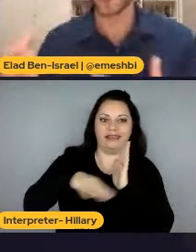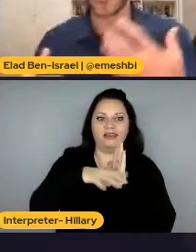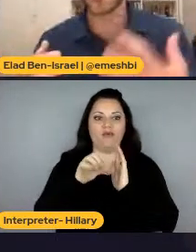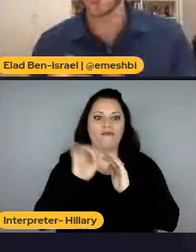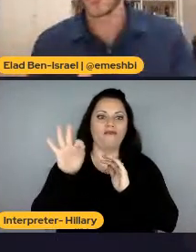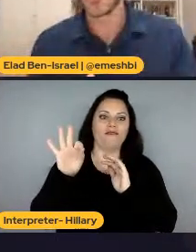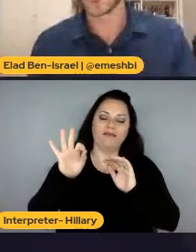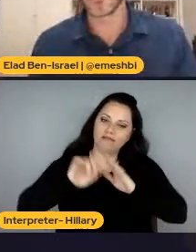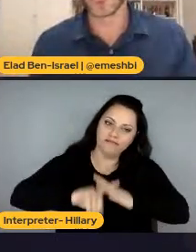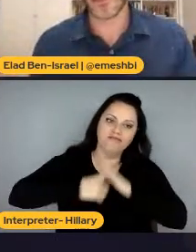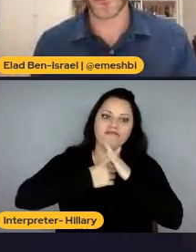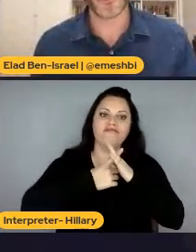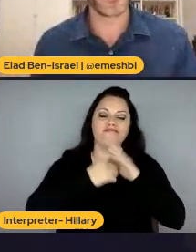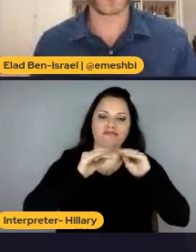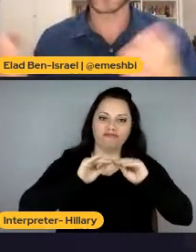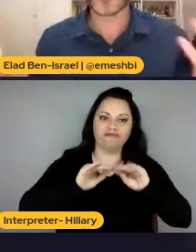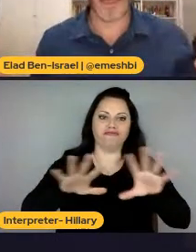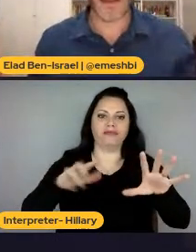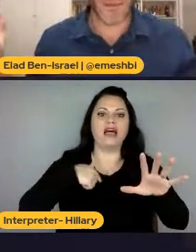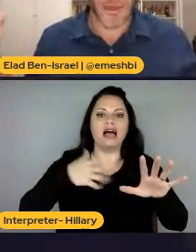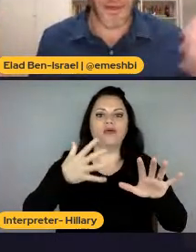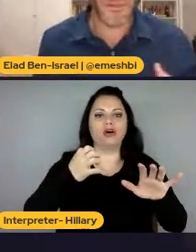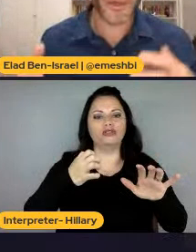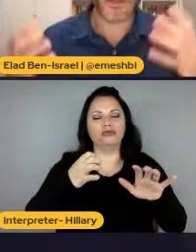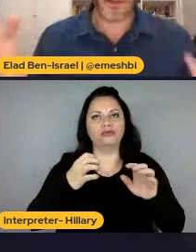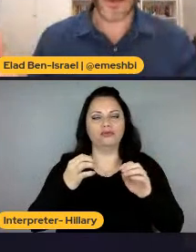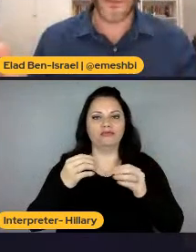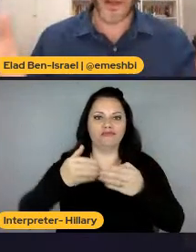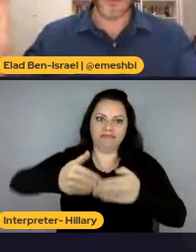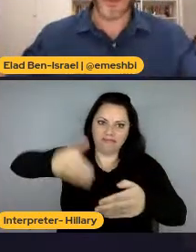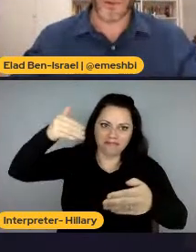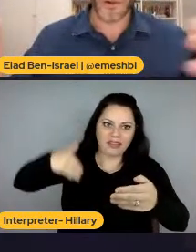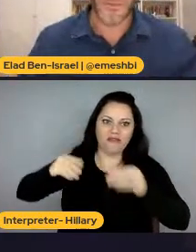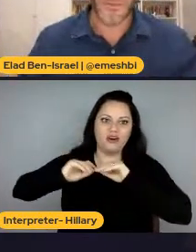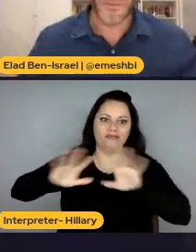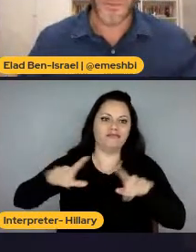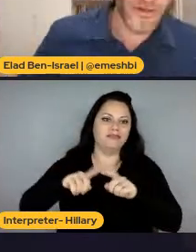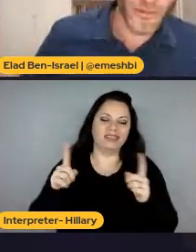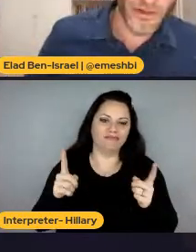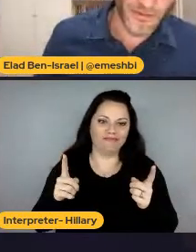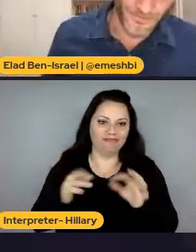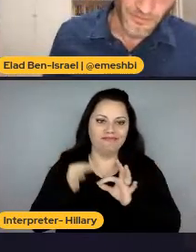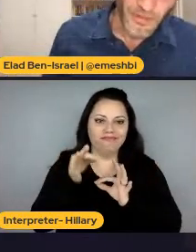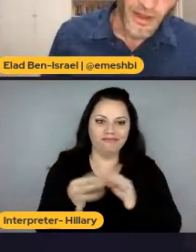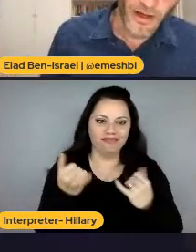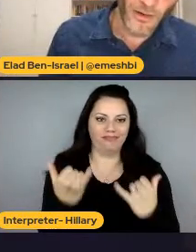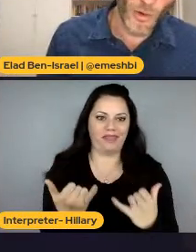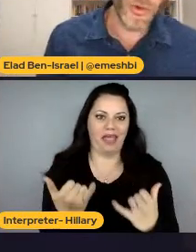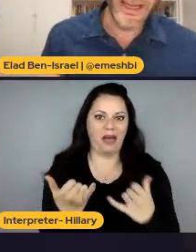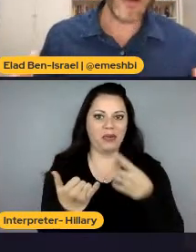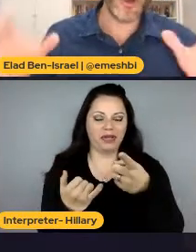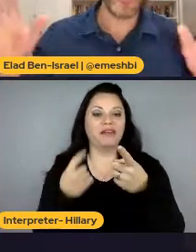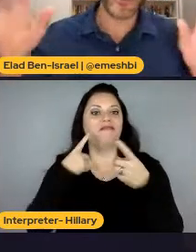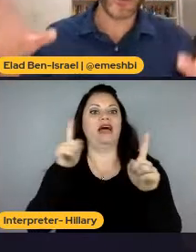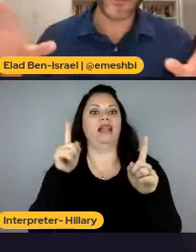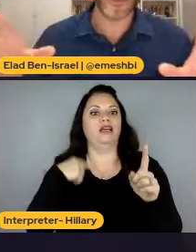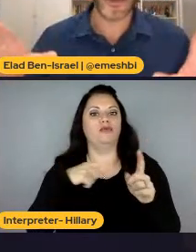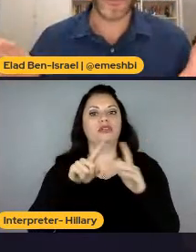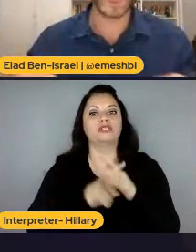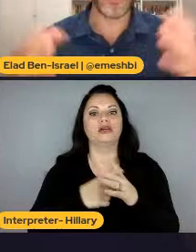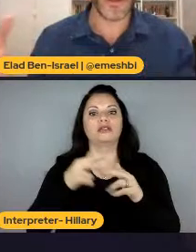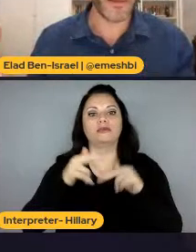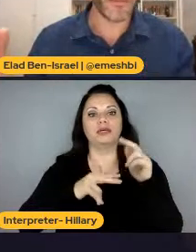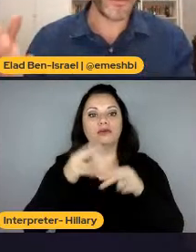with some way to do that earlier, and sadly we couldn't. But finally, we're starting to build what we now call the